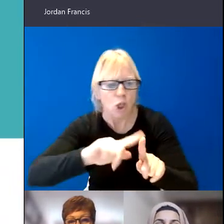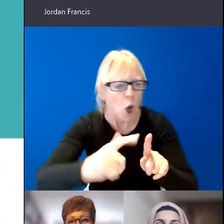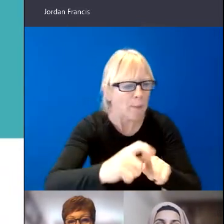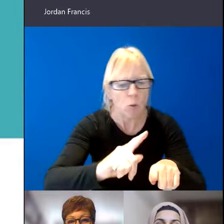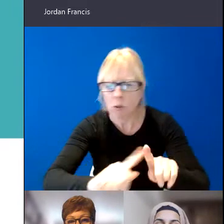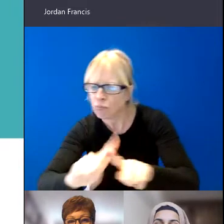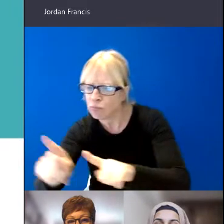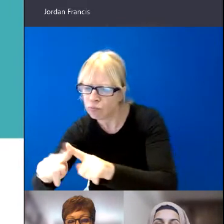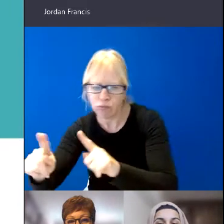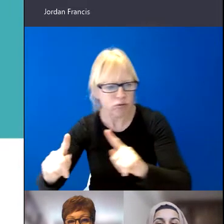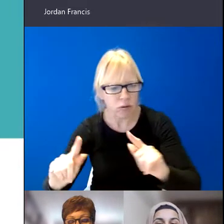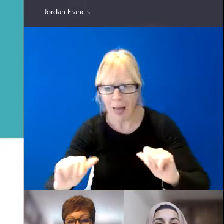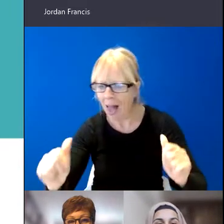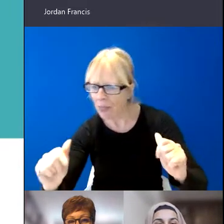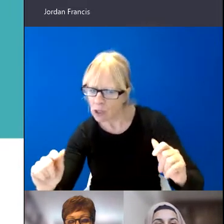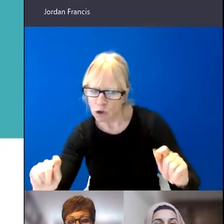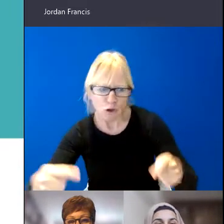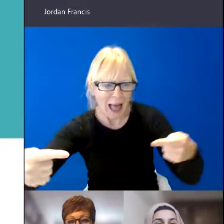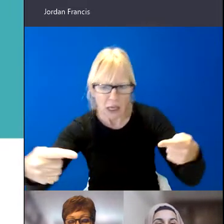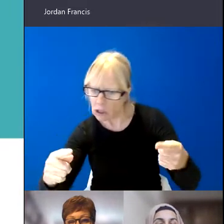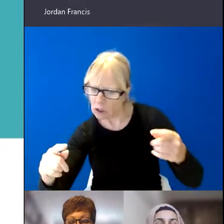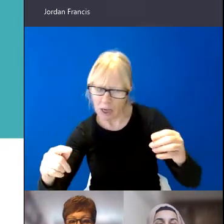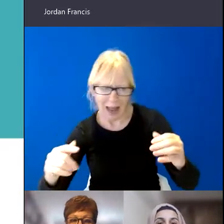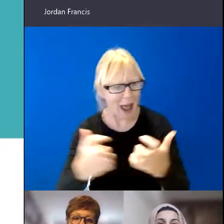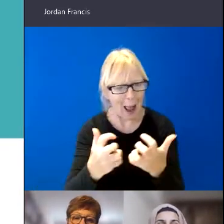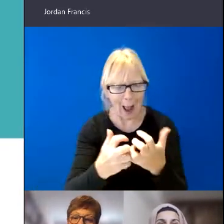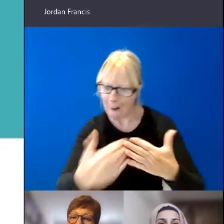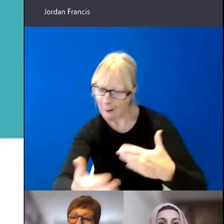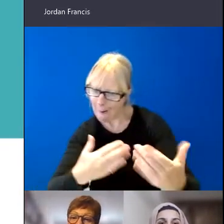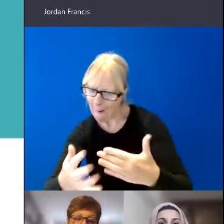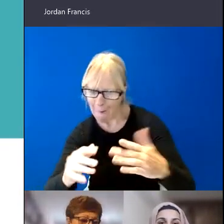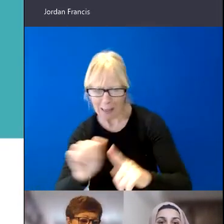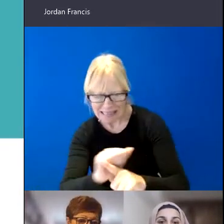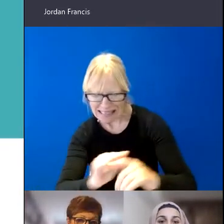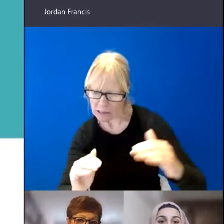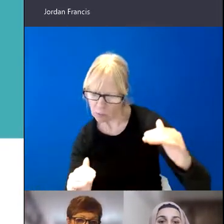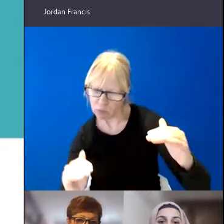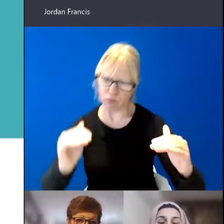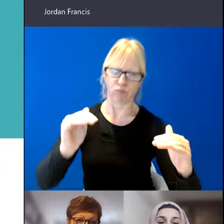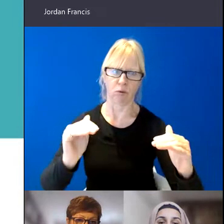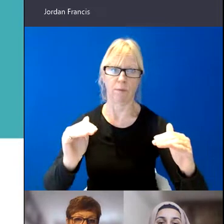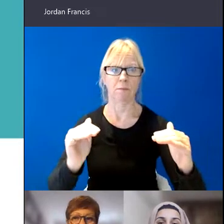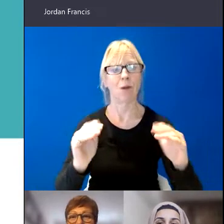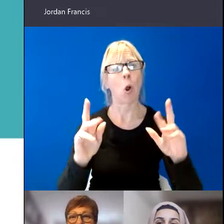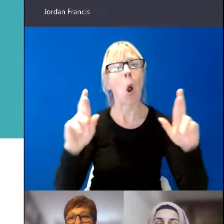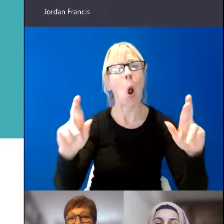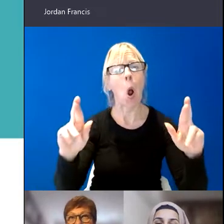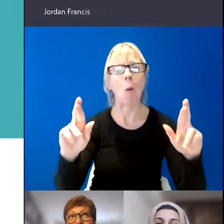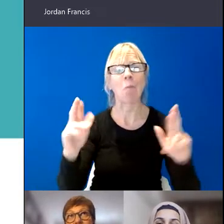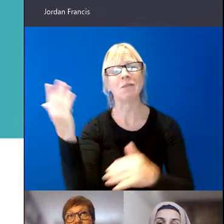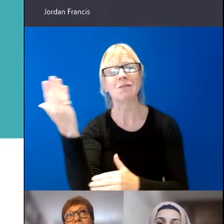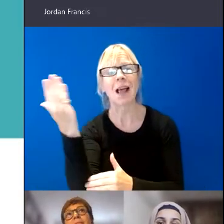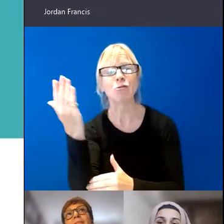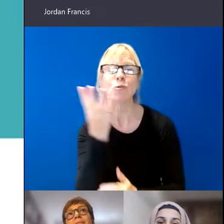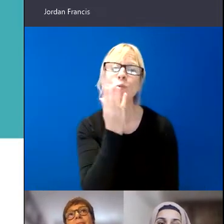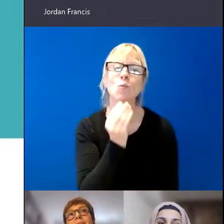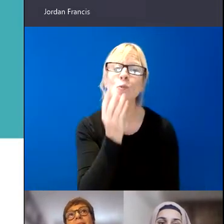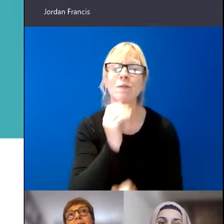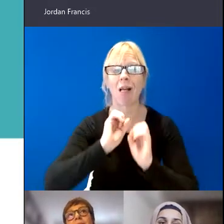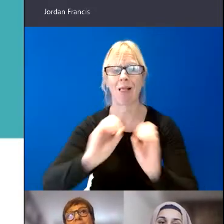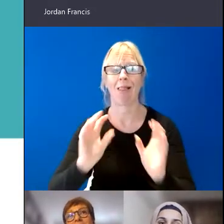wellbeing challenges and key inequalities that they face. I hope that you find this session useful. We've got the opportunity here today to share